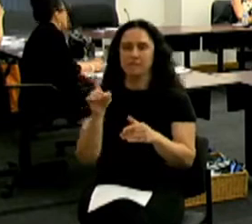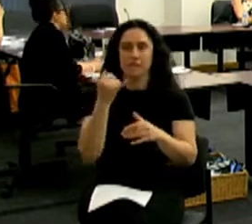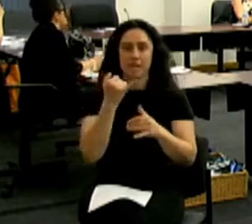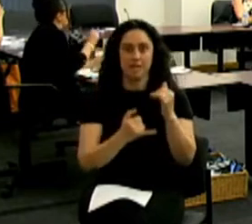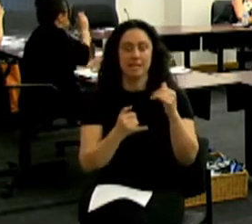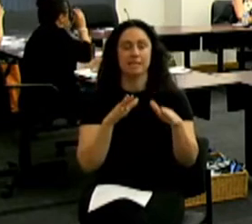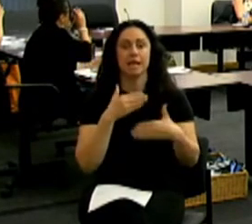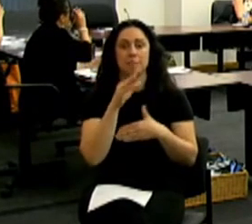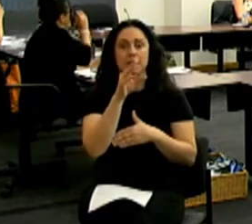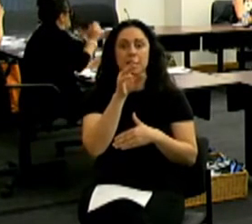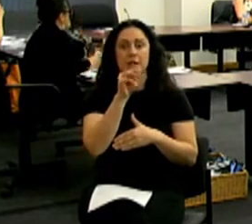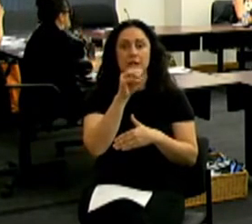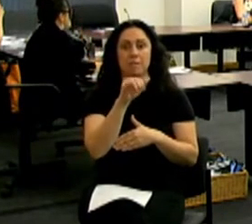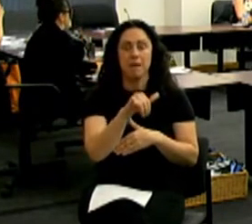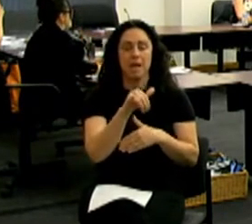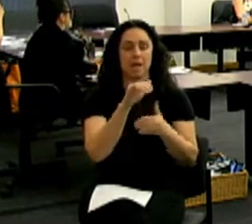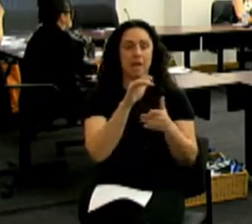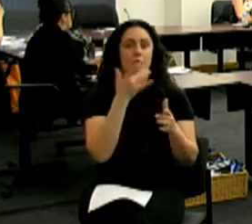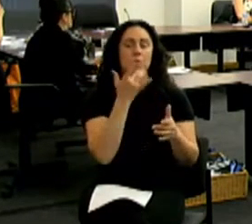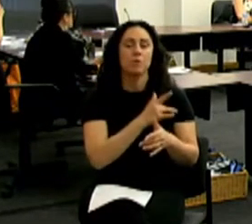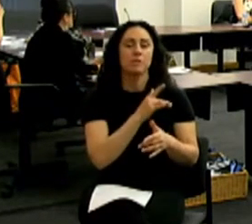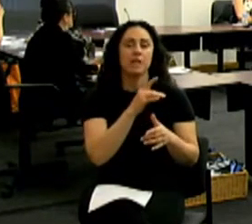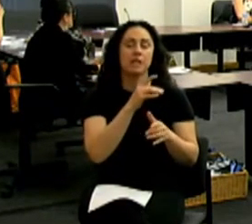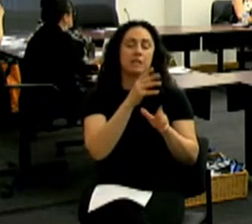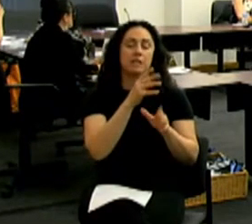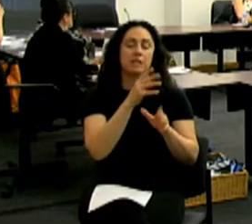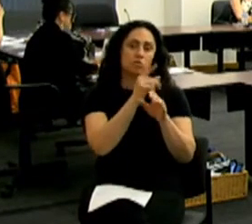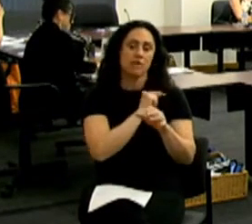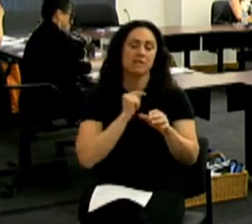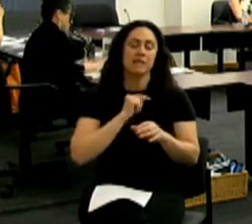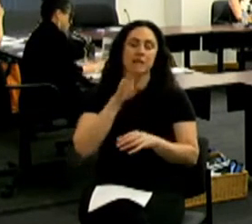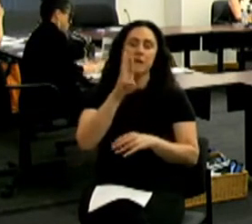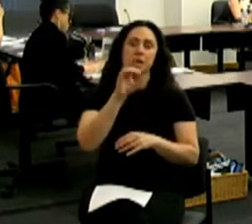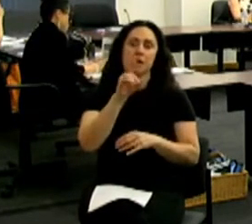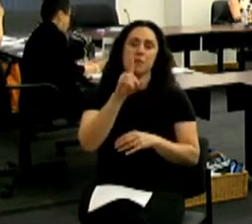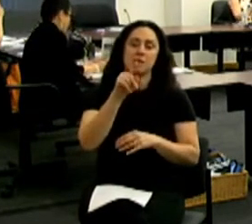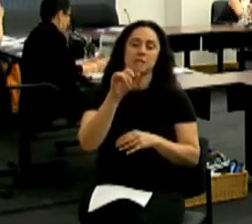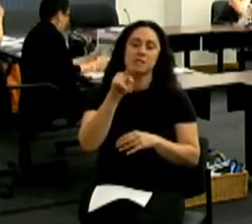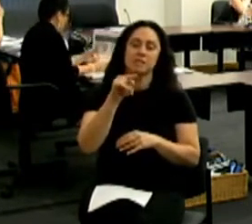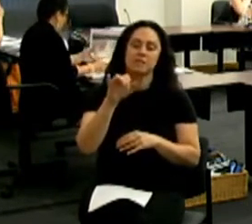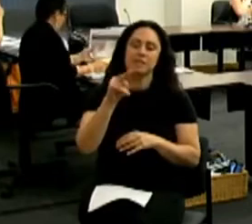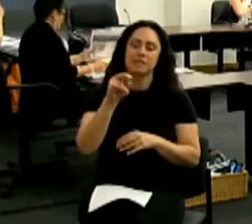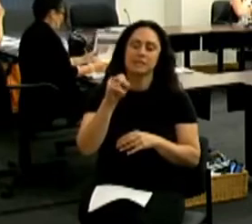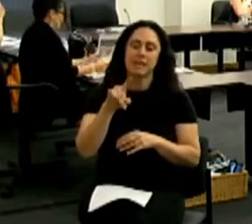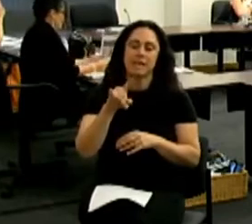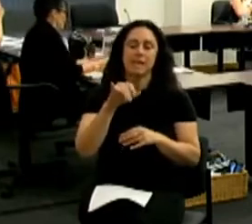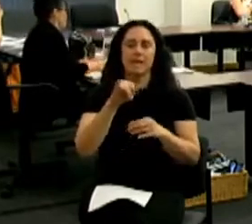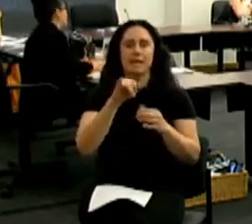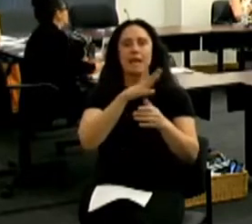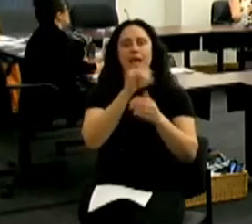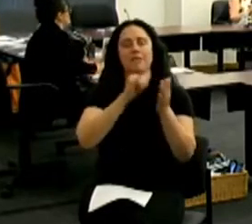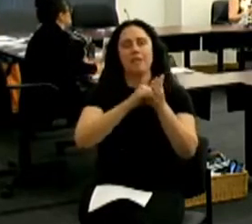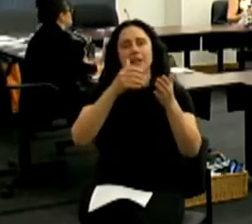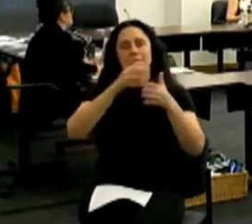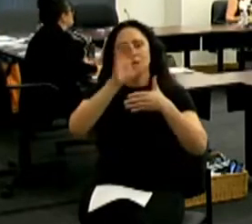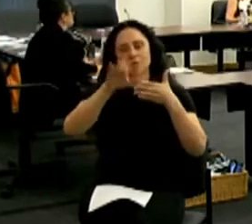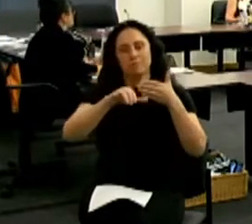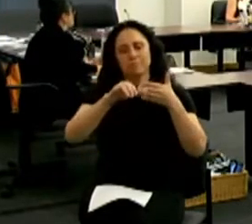happy May birthday to Trustee Jim Bazinski. Your cake is in the refrigerator. And that concludes my report. Cinco de Mayo